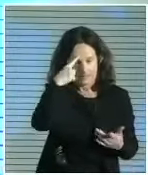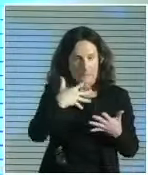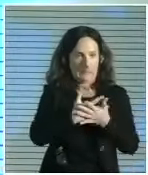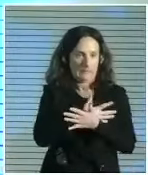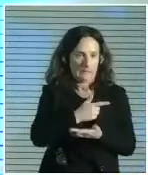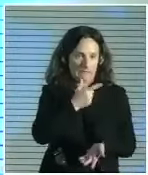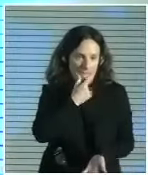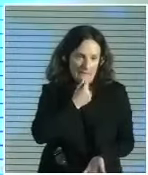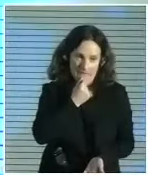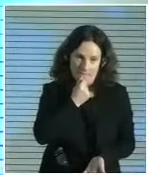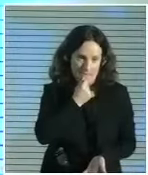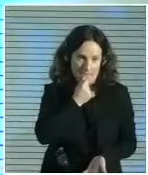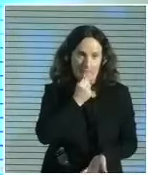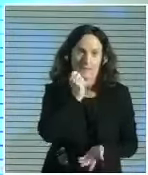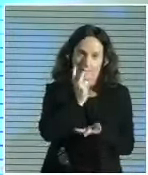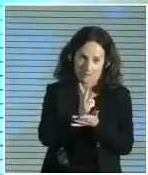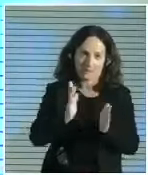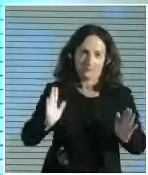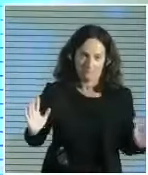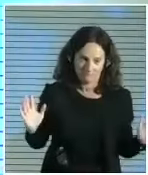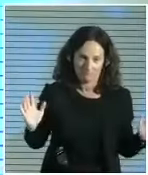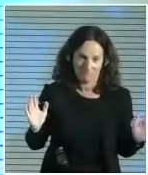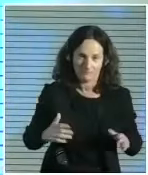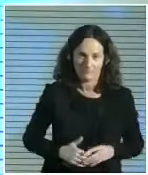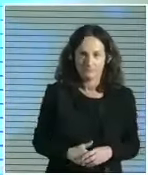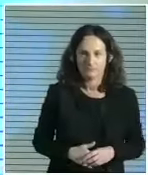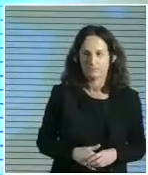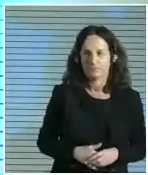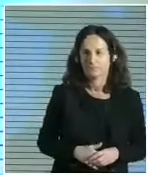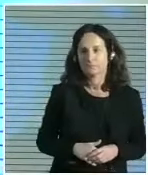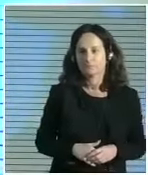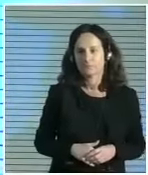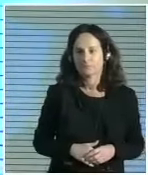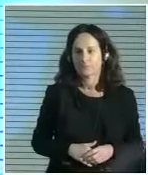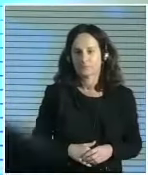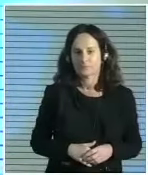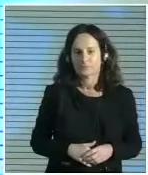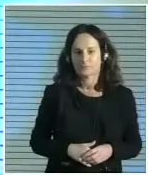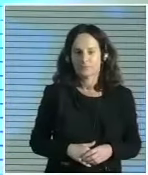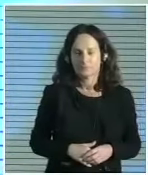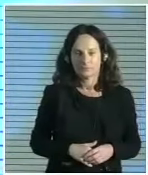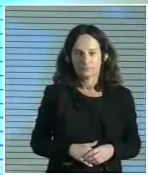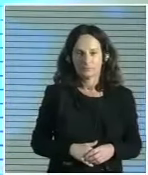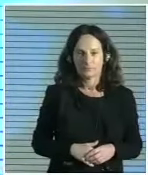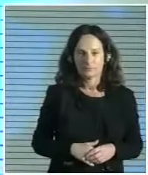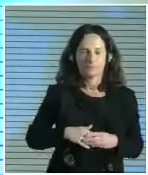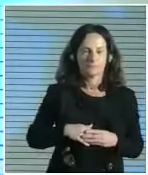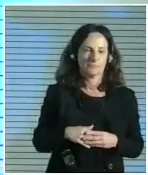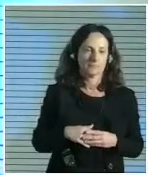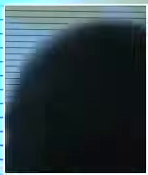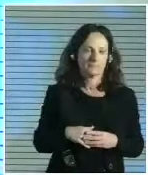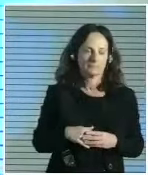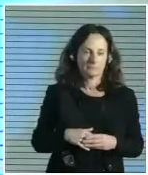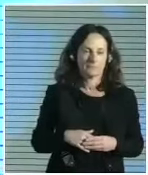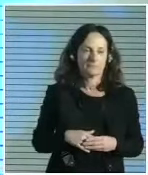No fácil, pero I switch in English. It's a challenge, a lot